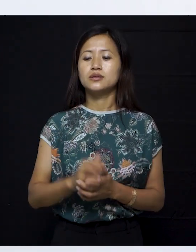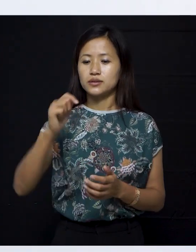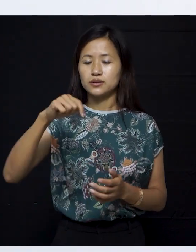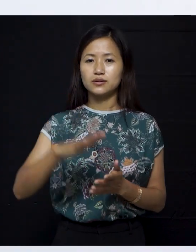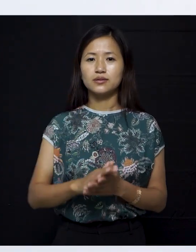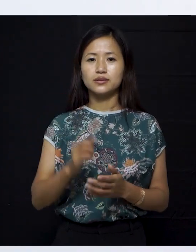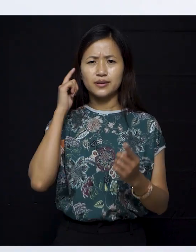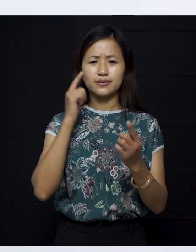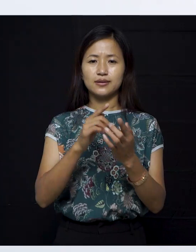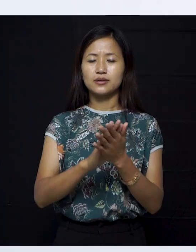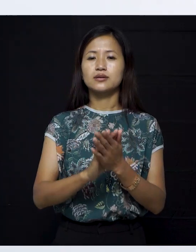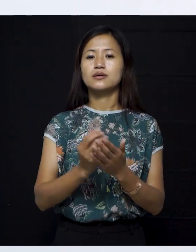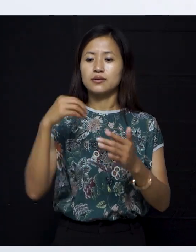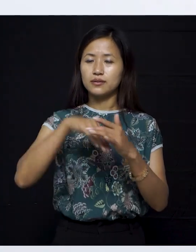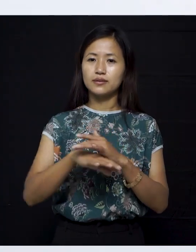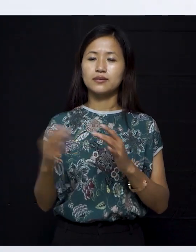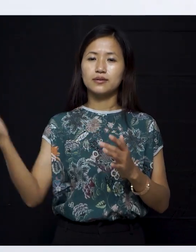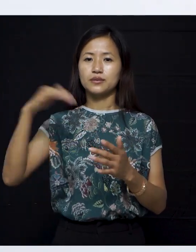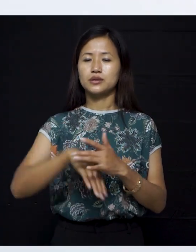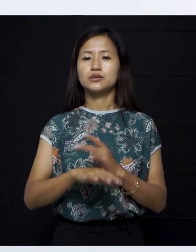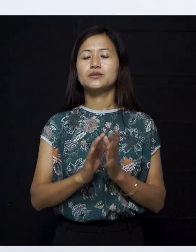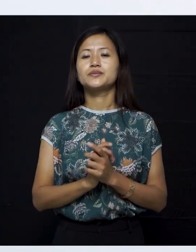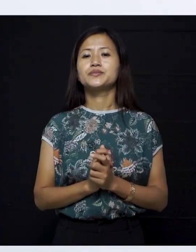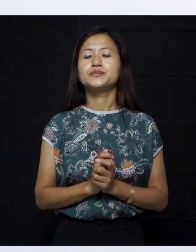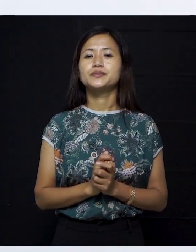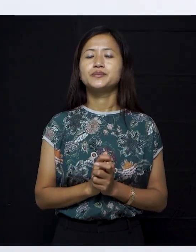is exactly coming into take place right now.